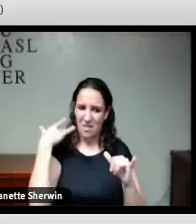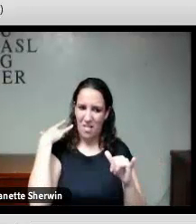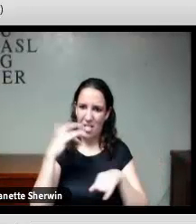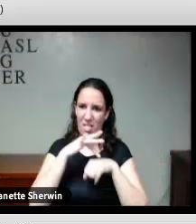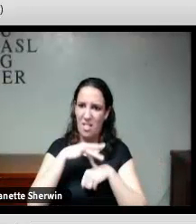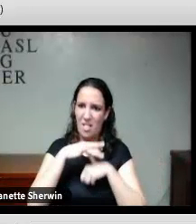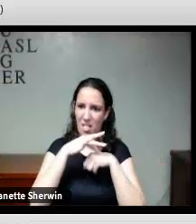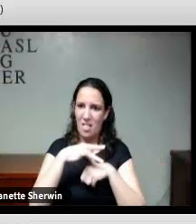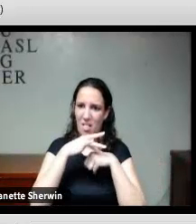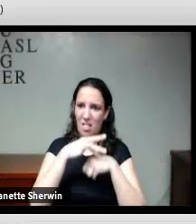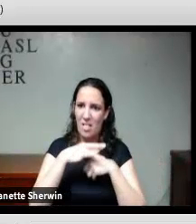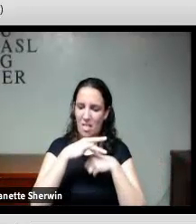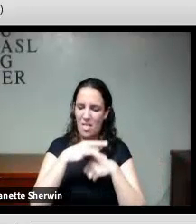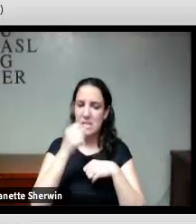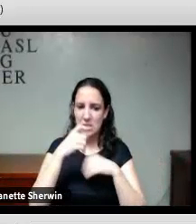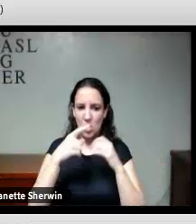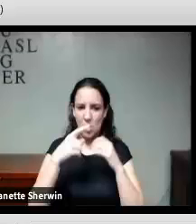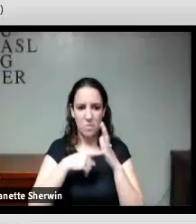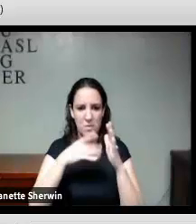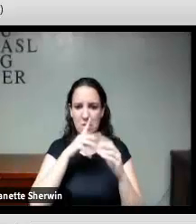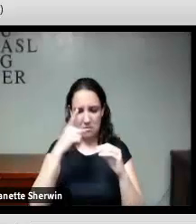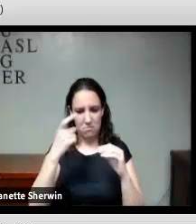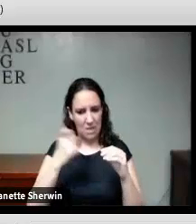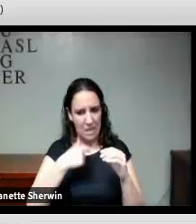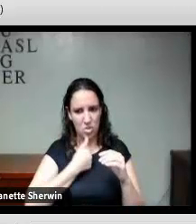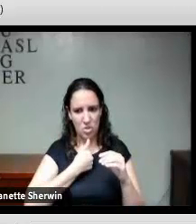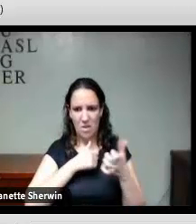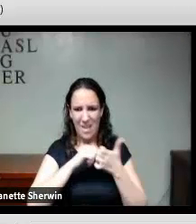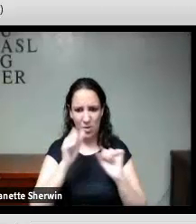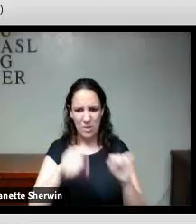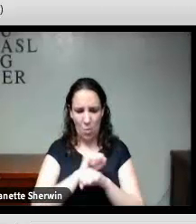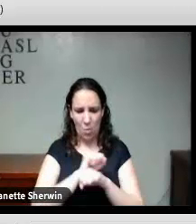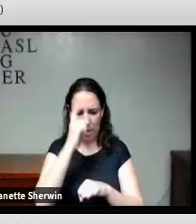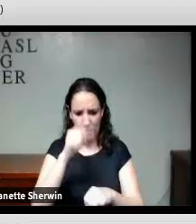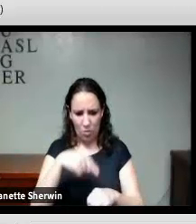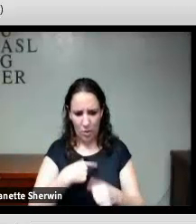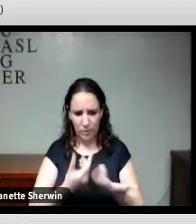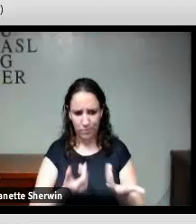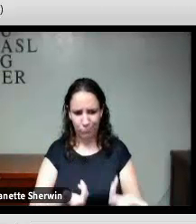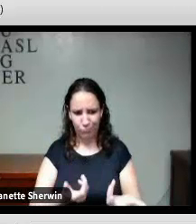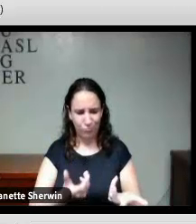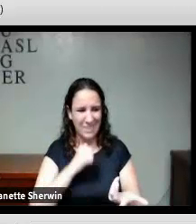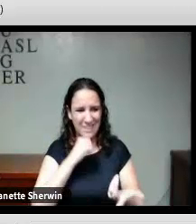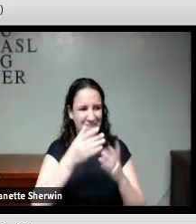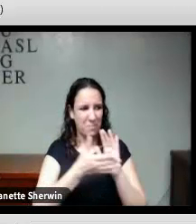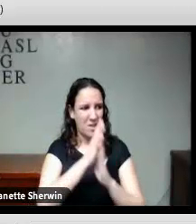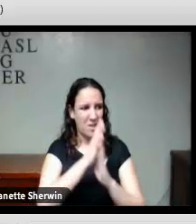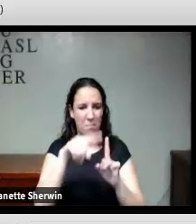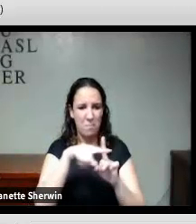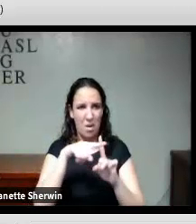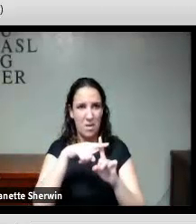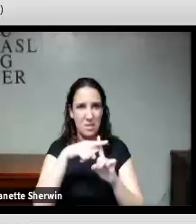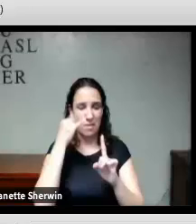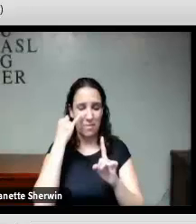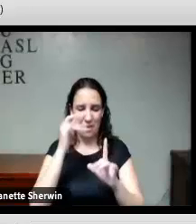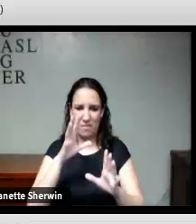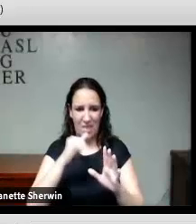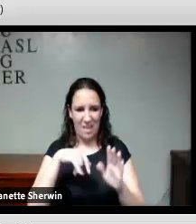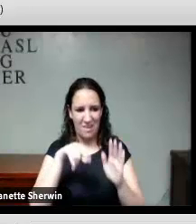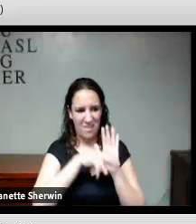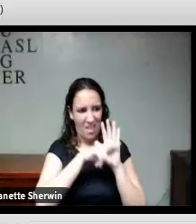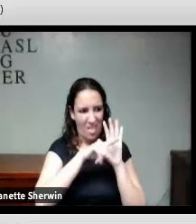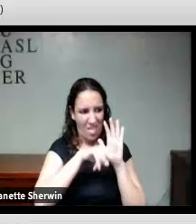that working for you? It's not. It doesn't result in anything positive when you take on that negativity and give